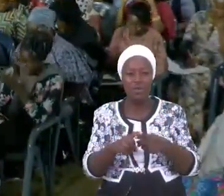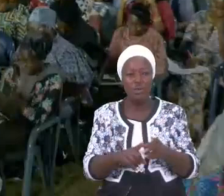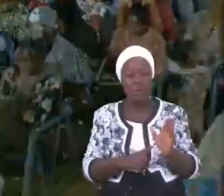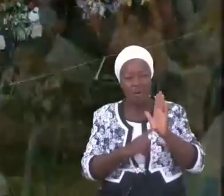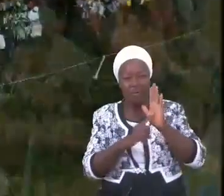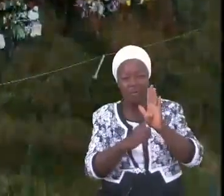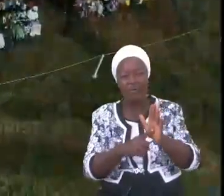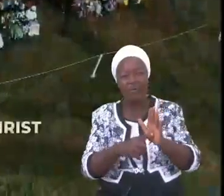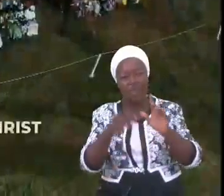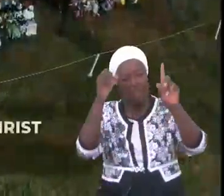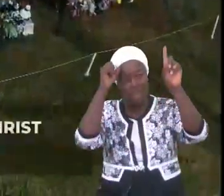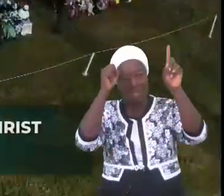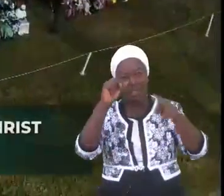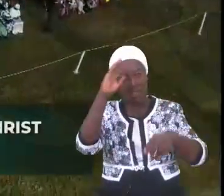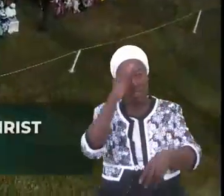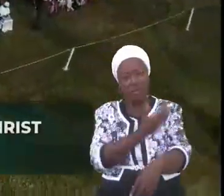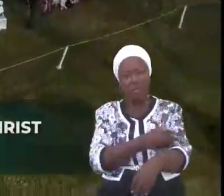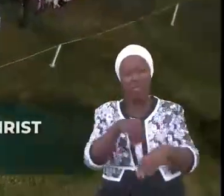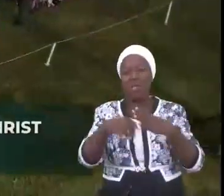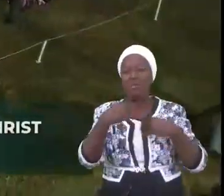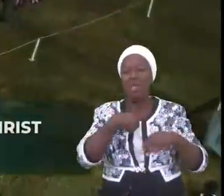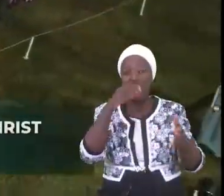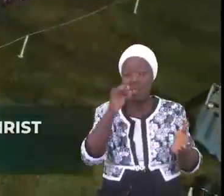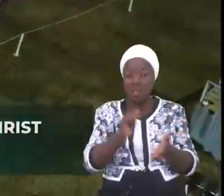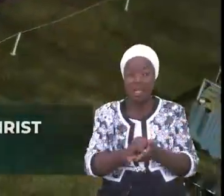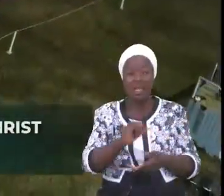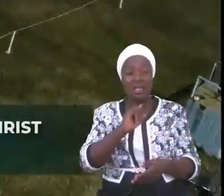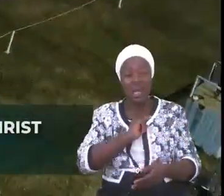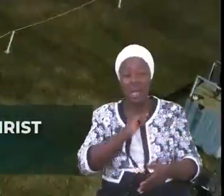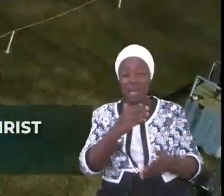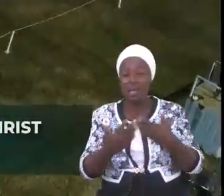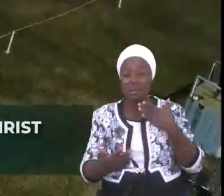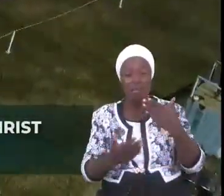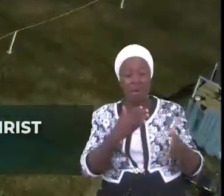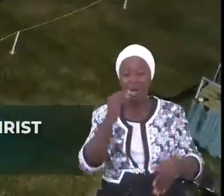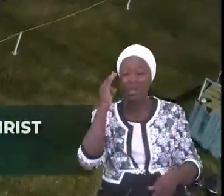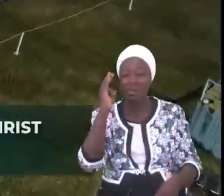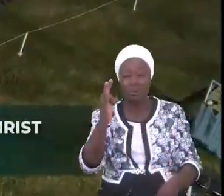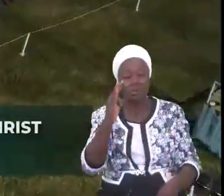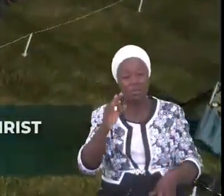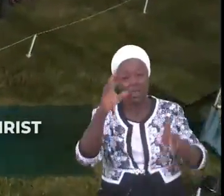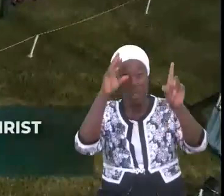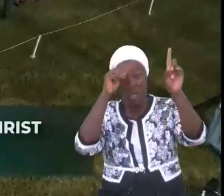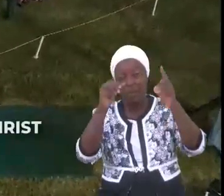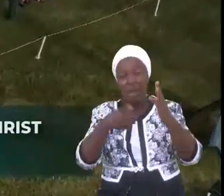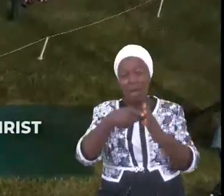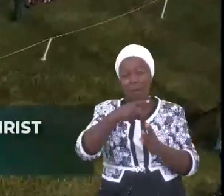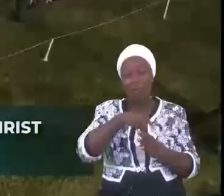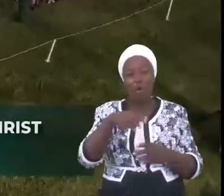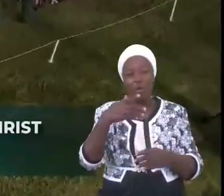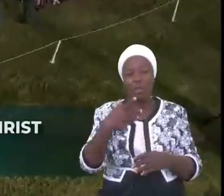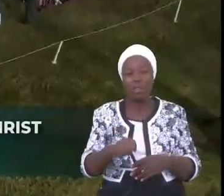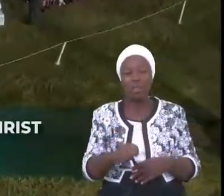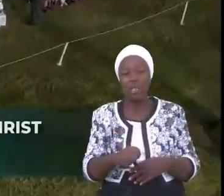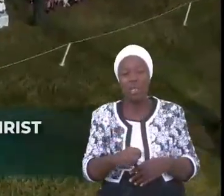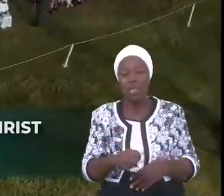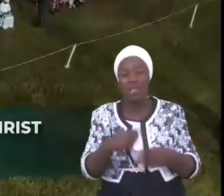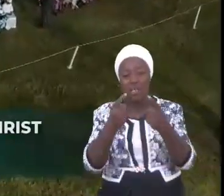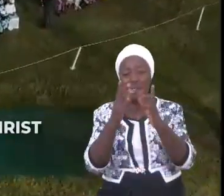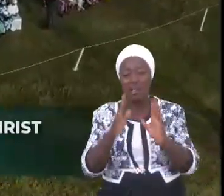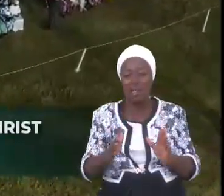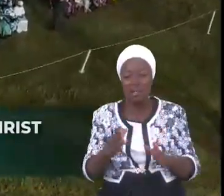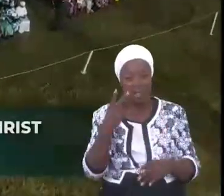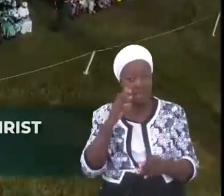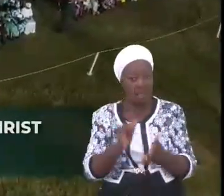a son in me that I might preach him among the heathen. Look at the word